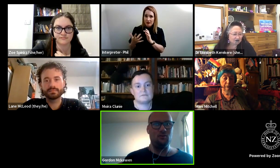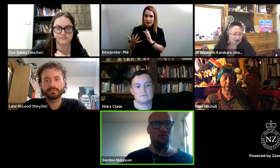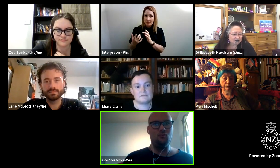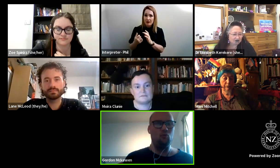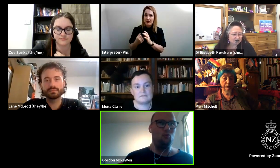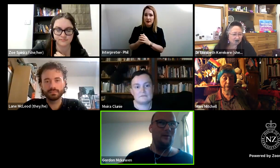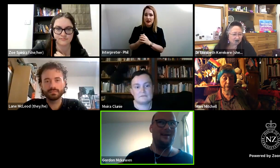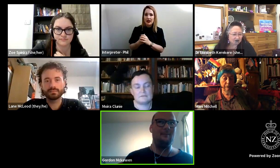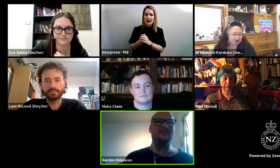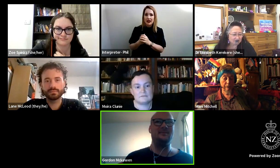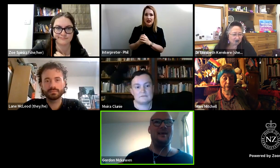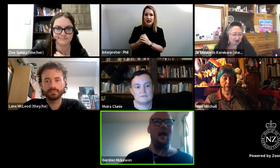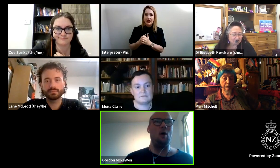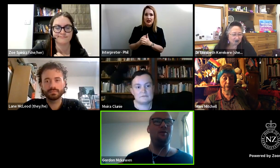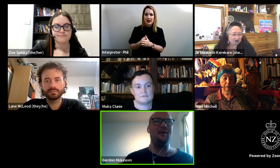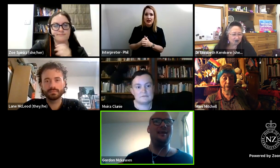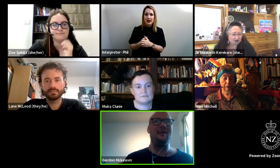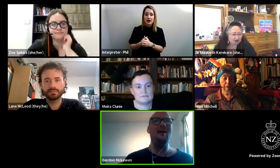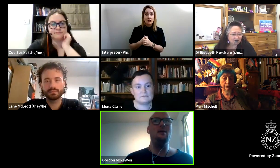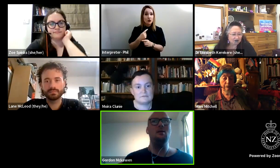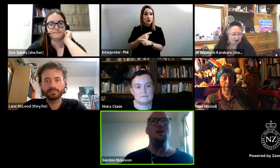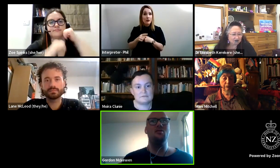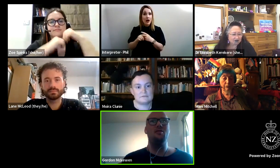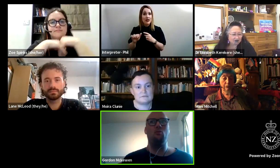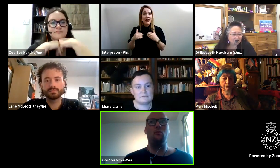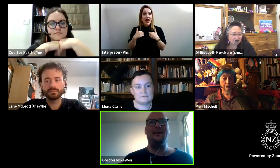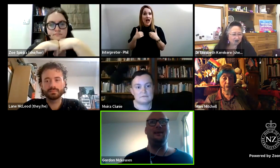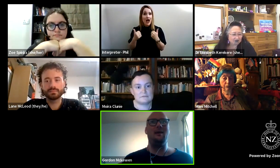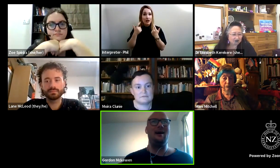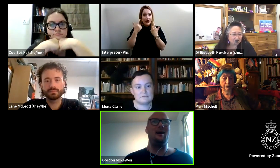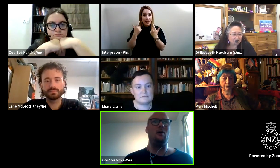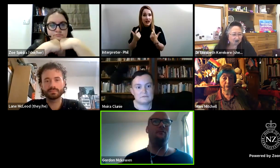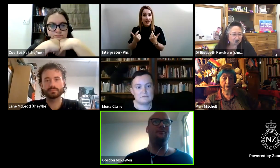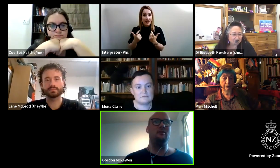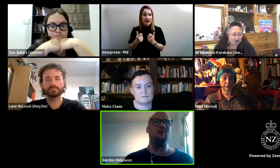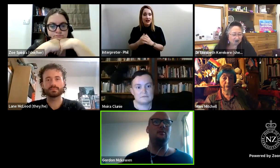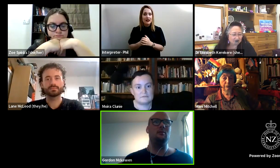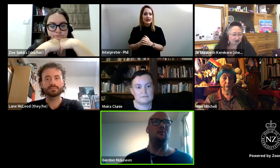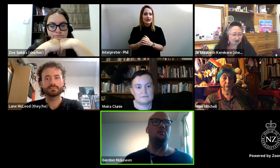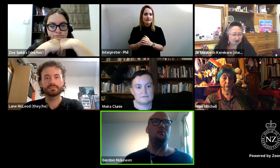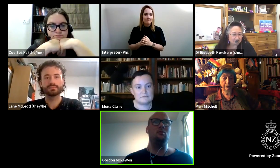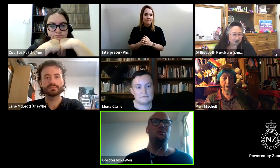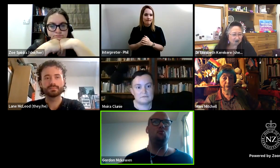and when it comes to their health care, we are often